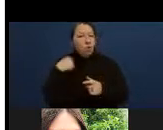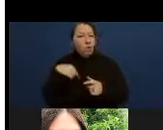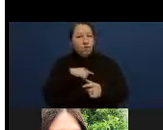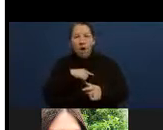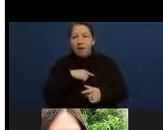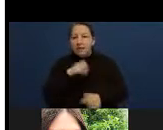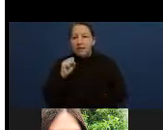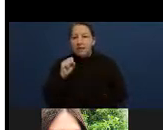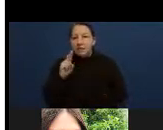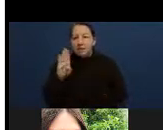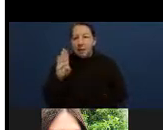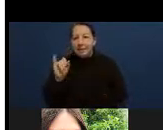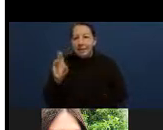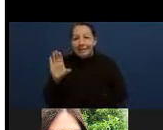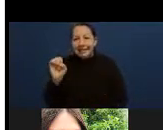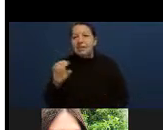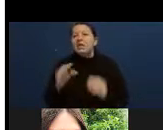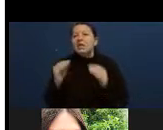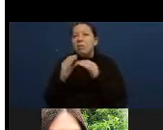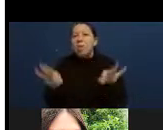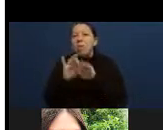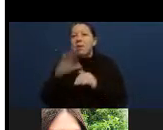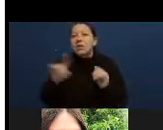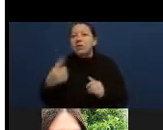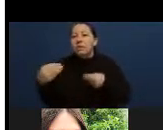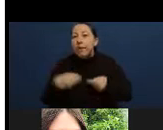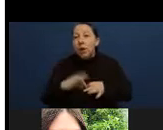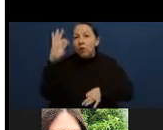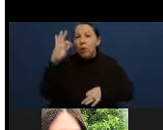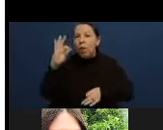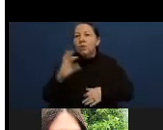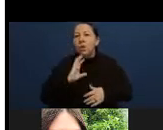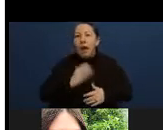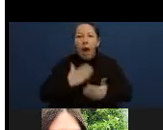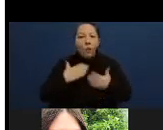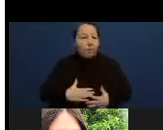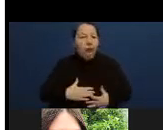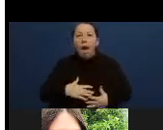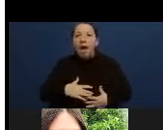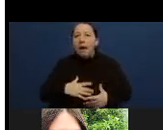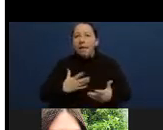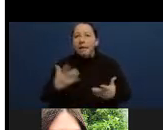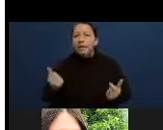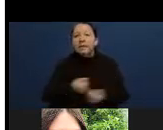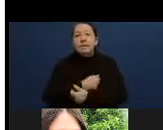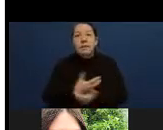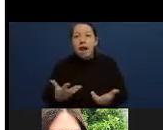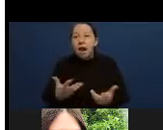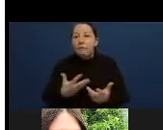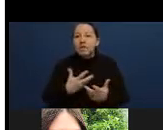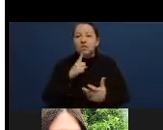just feeding our souls, our body, our spirit. It's just so